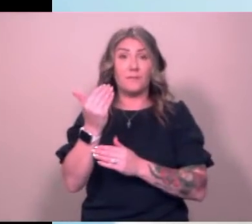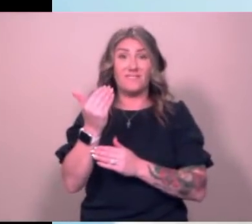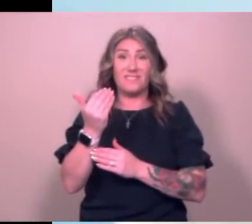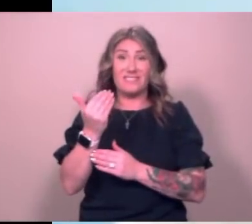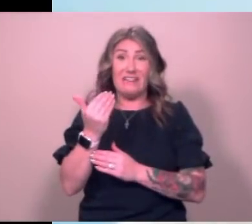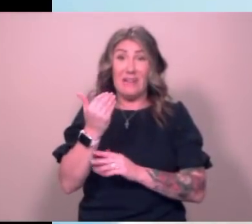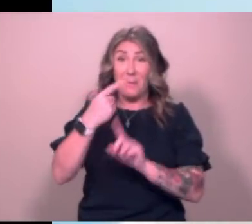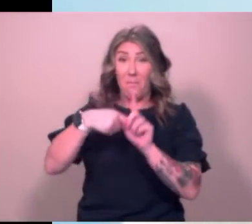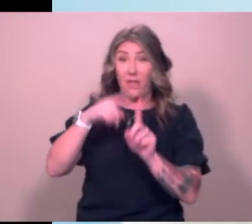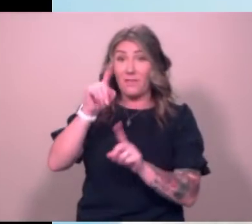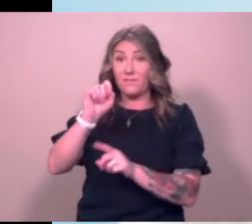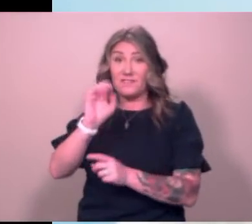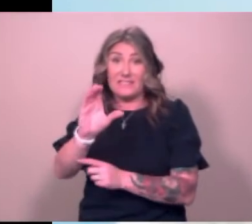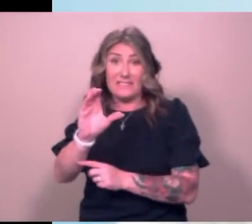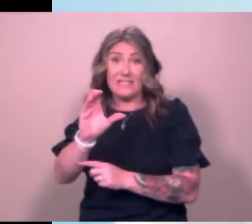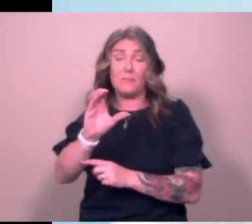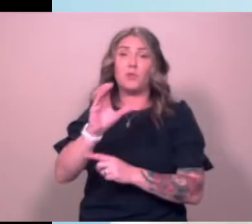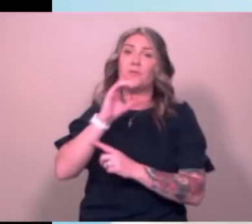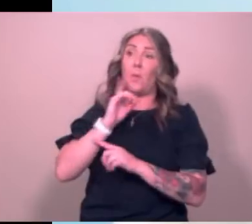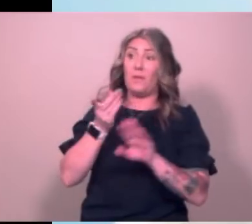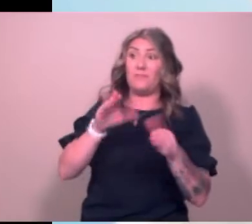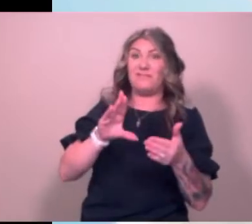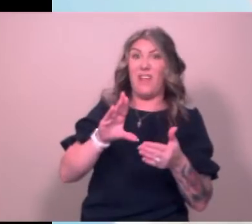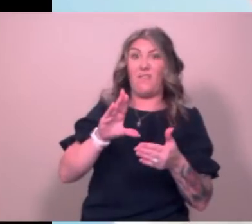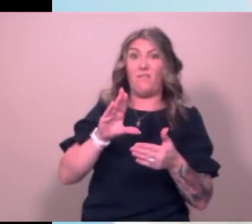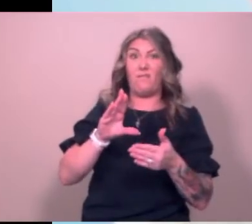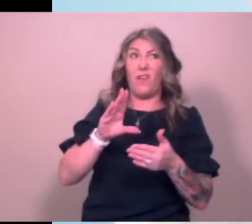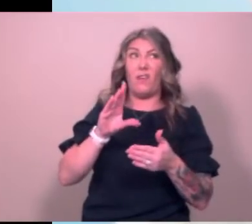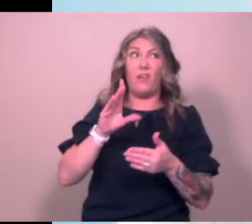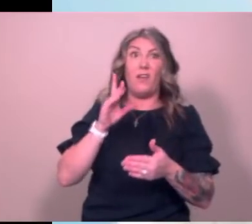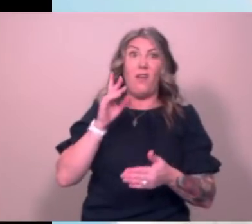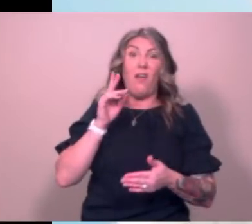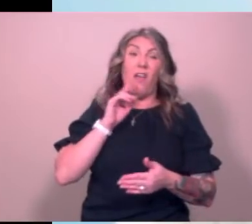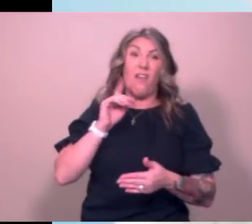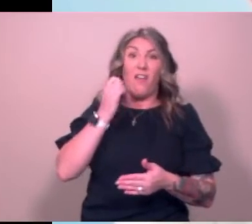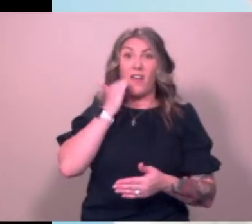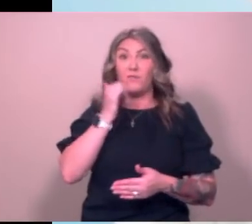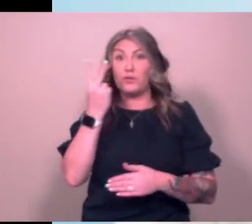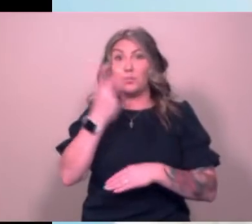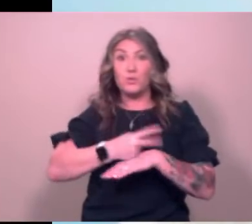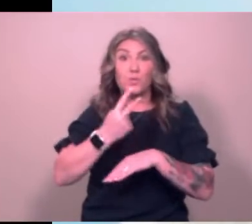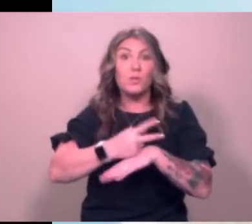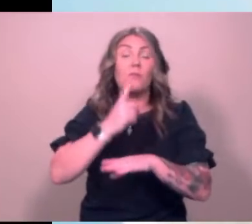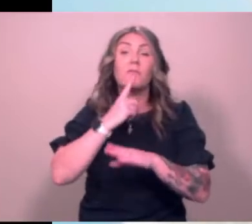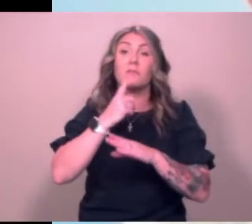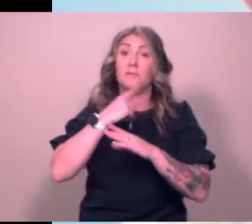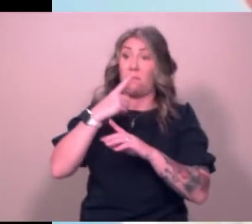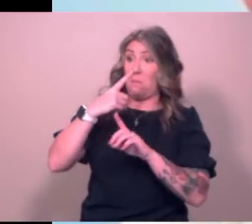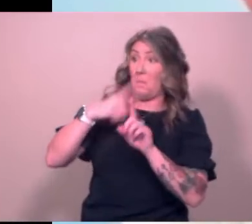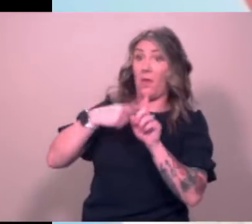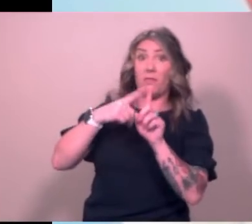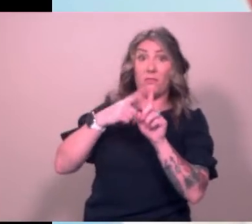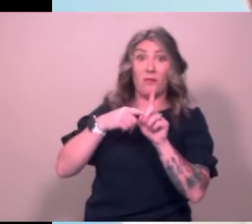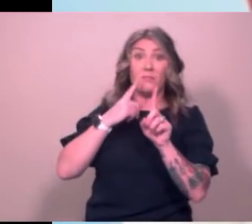of December, so essentially a death every other day, which from a monthly standpoint was probably one of our highest.